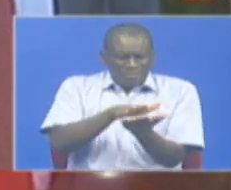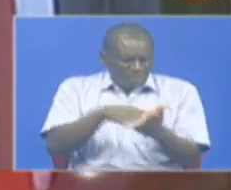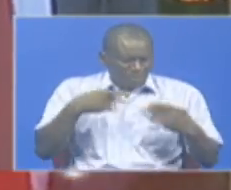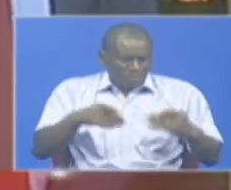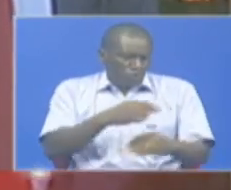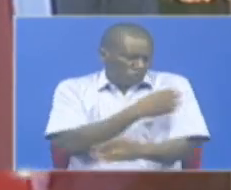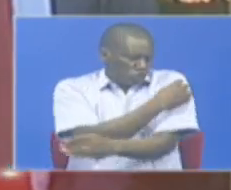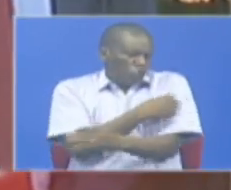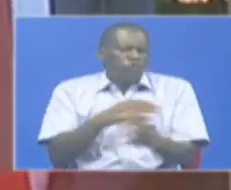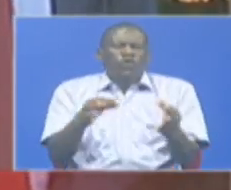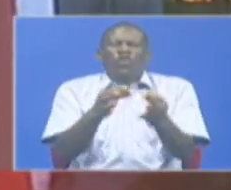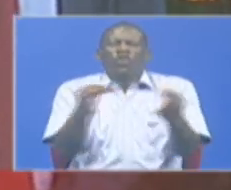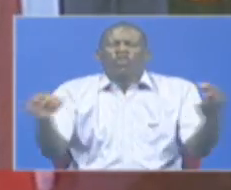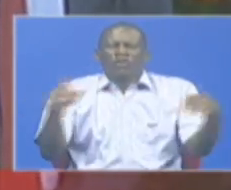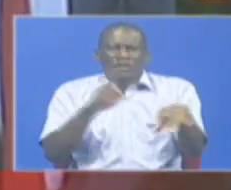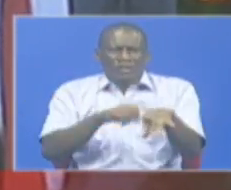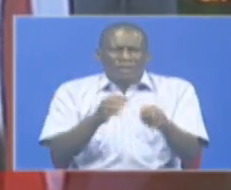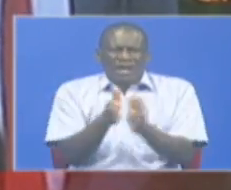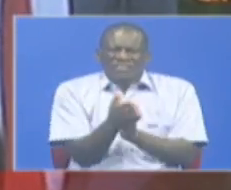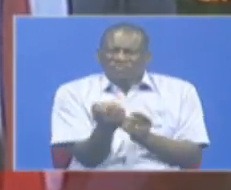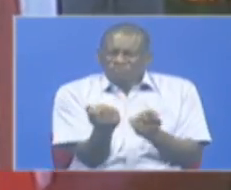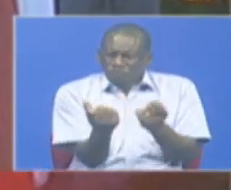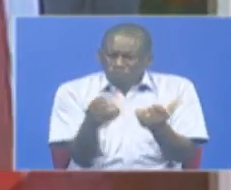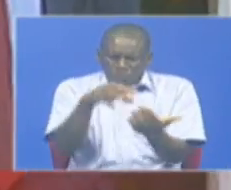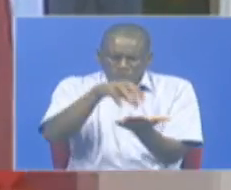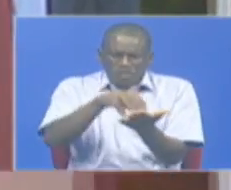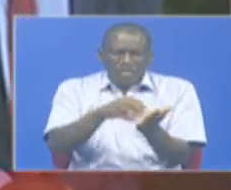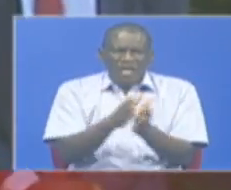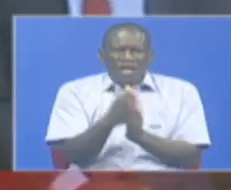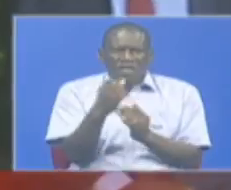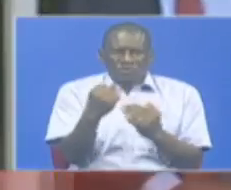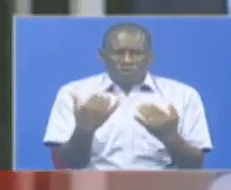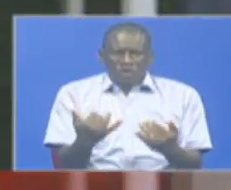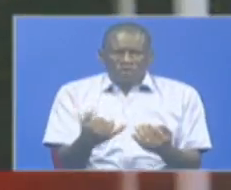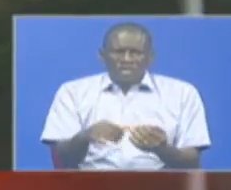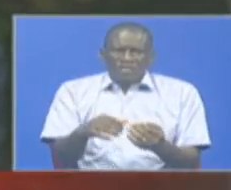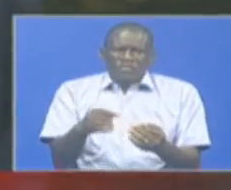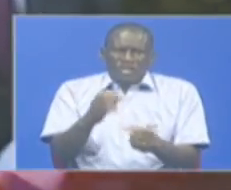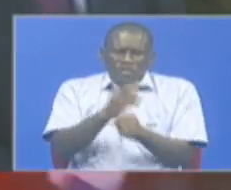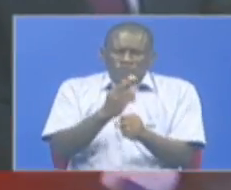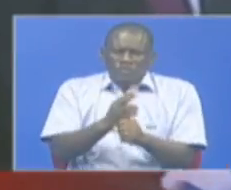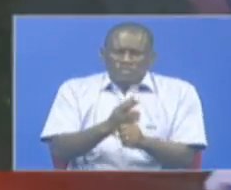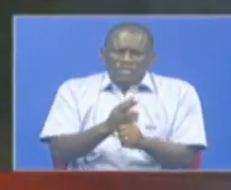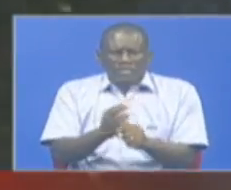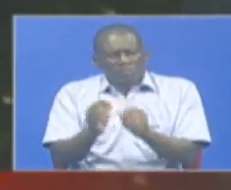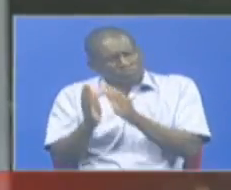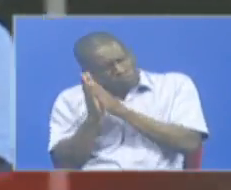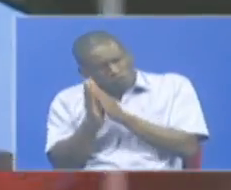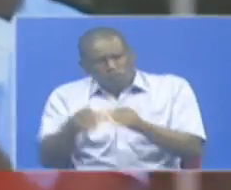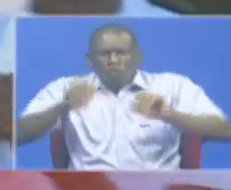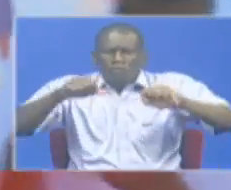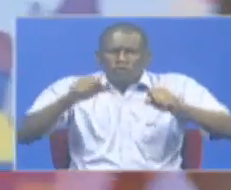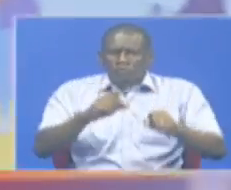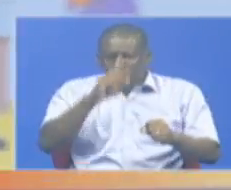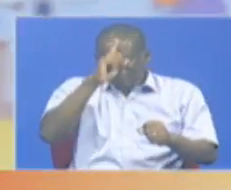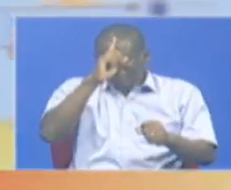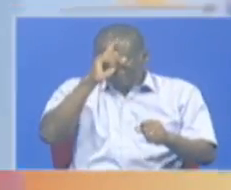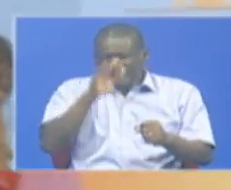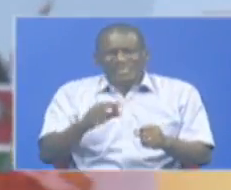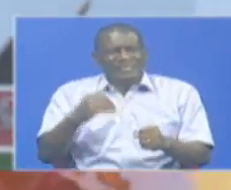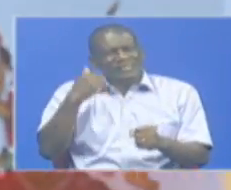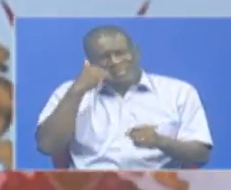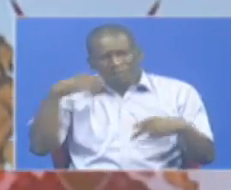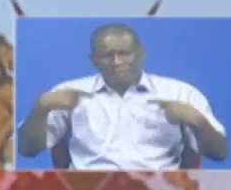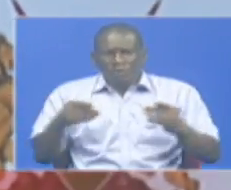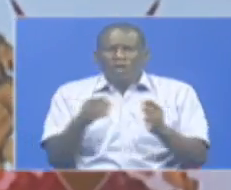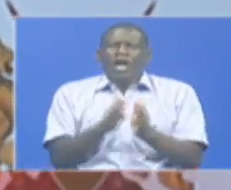longer than they should when they have mild conditions, and therefore they are occupying bed space for potentially critically ill patients, and